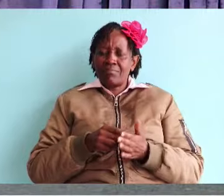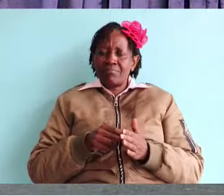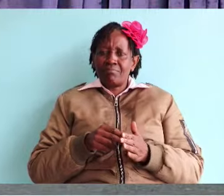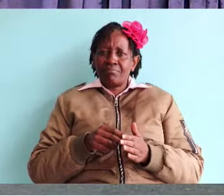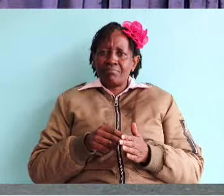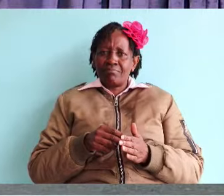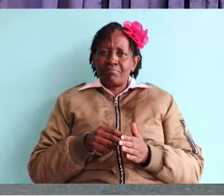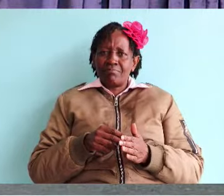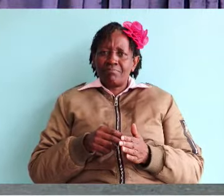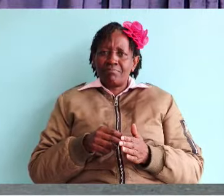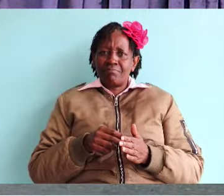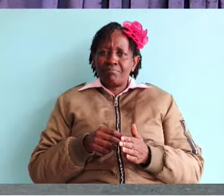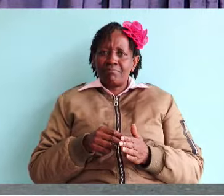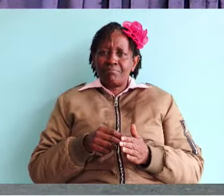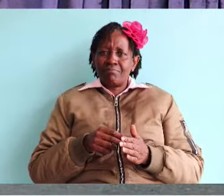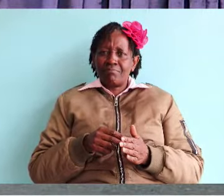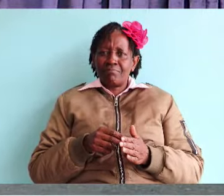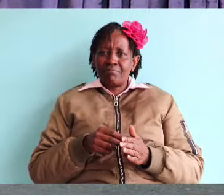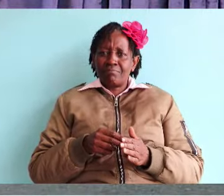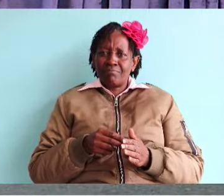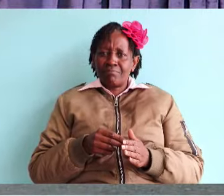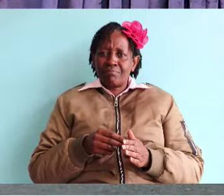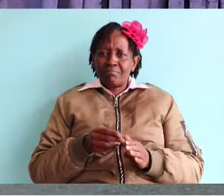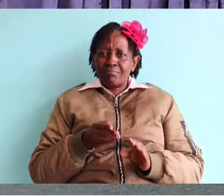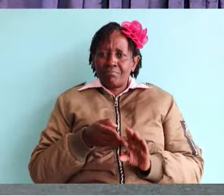what the Bible says in verse